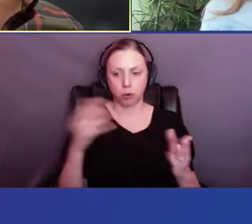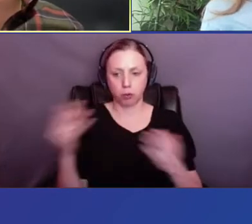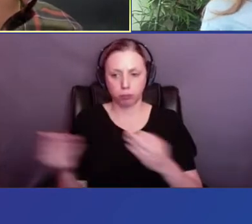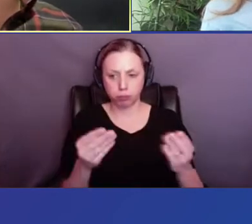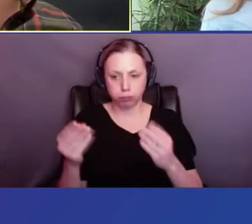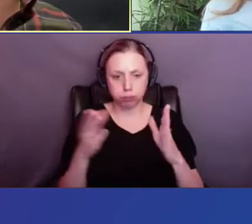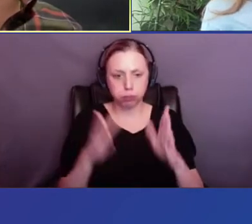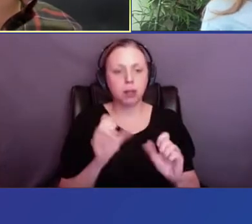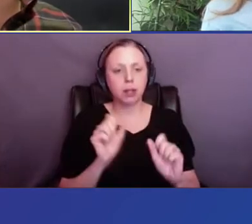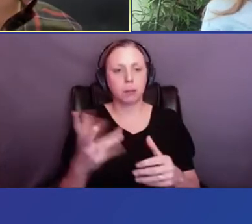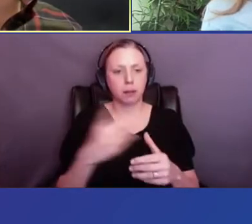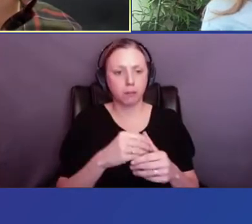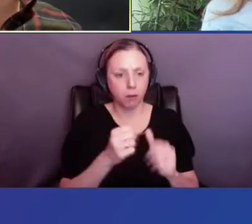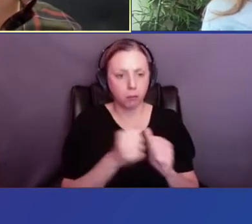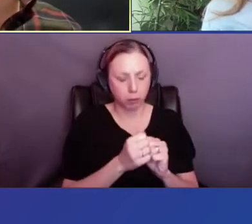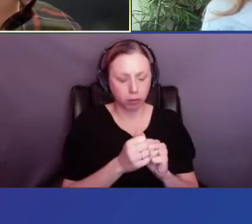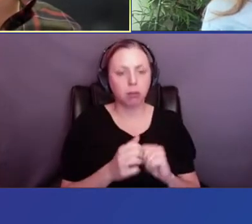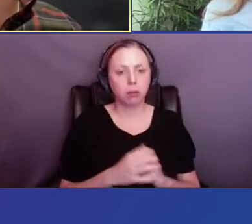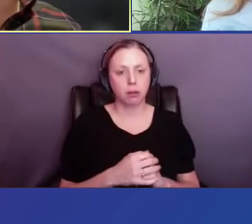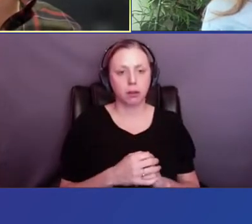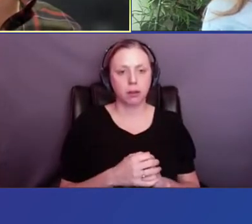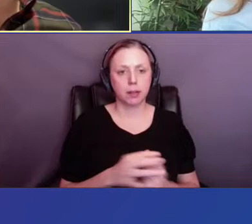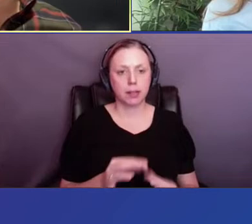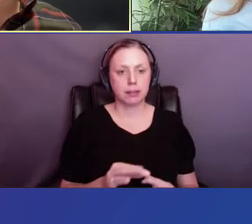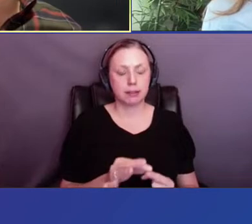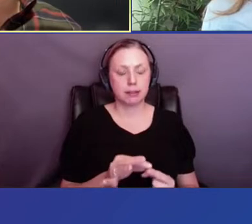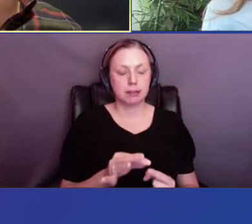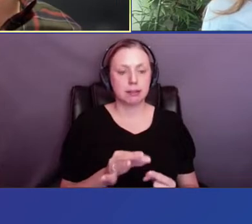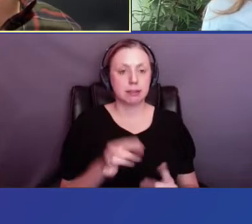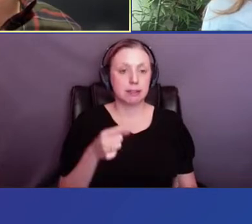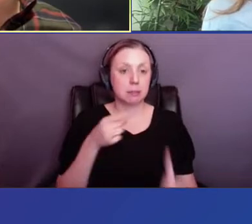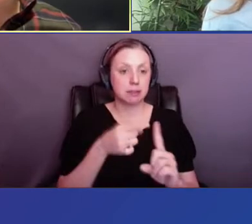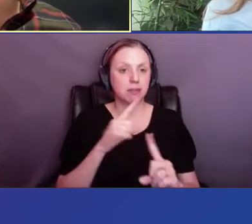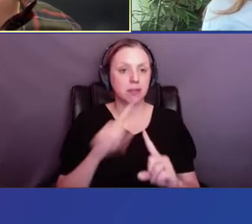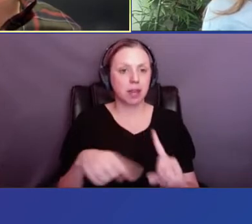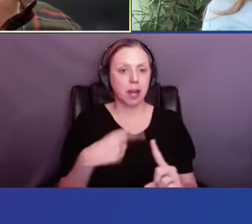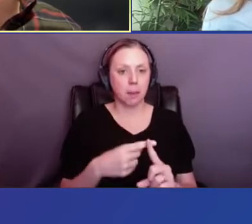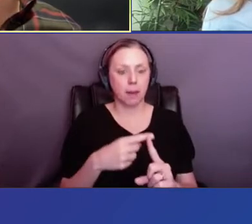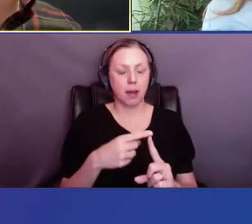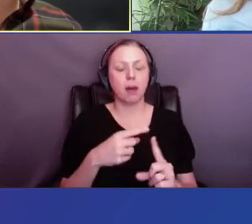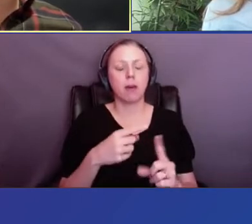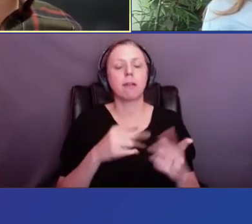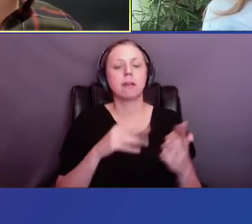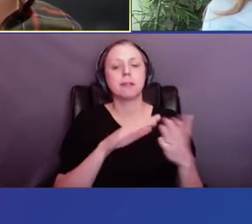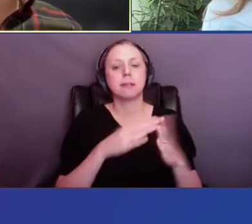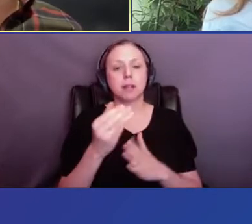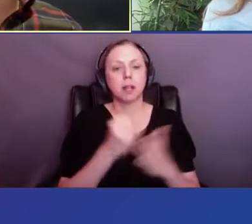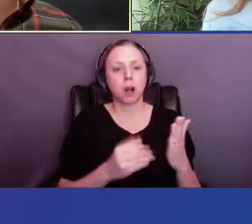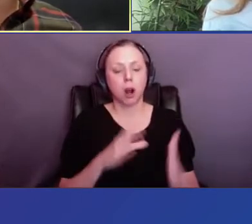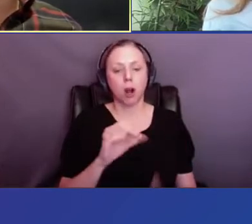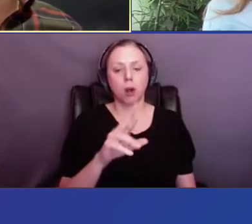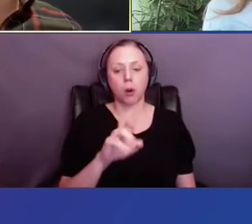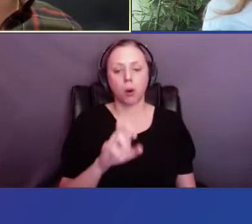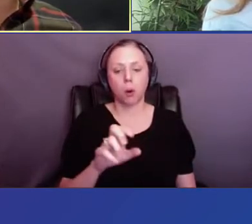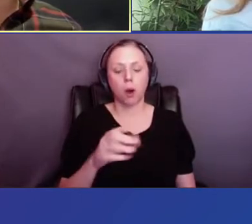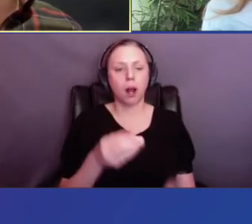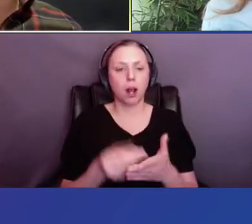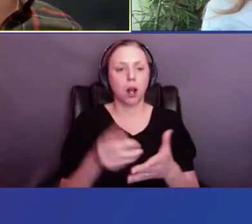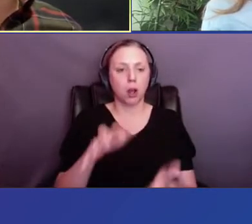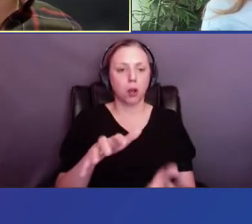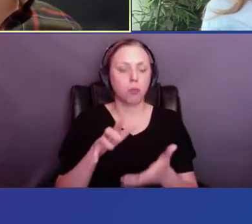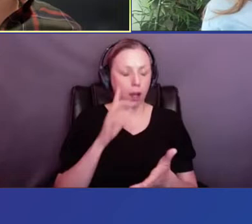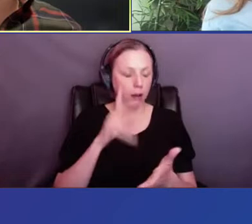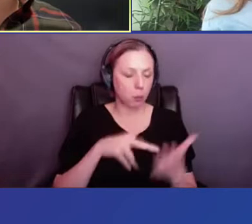play, specifically with regard to the City Artist Corps grant program. I do think something